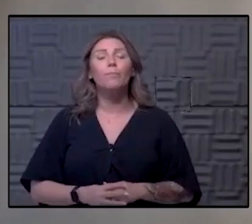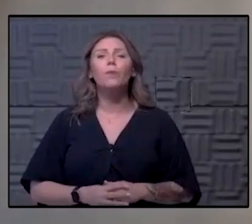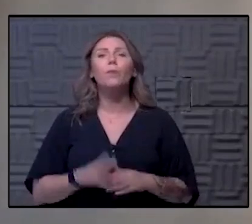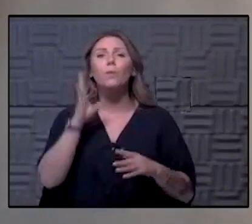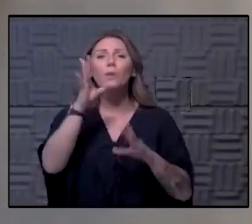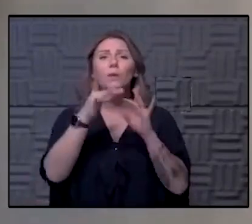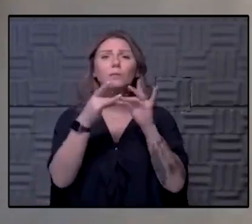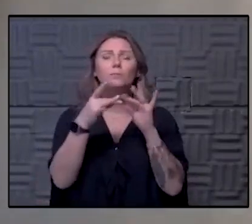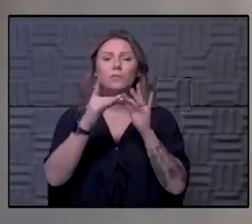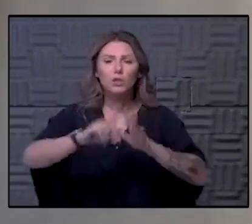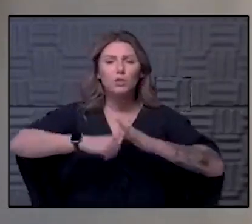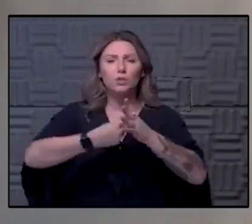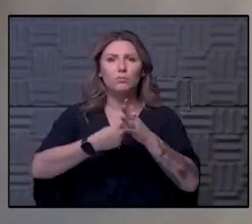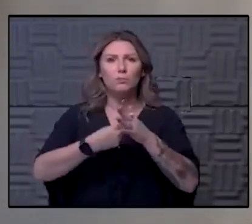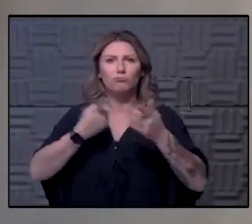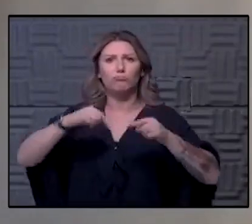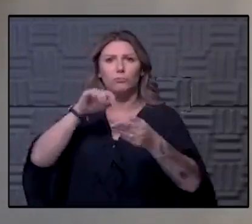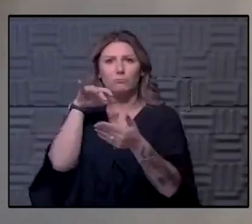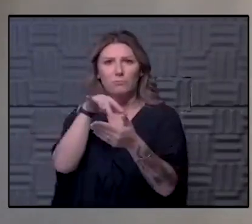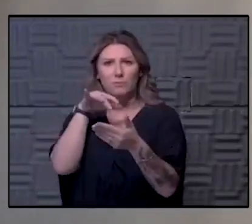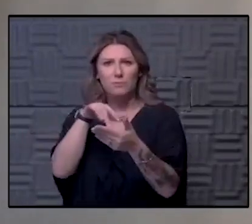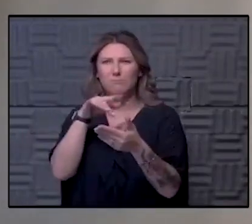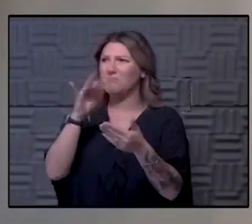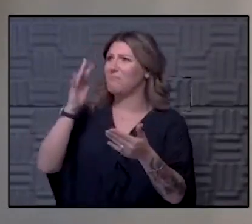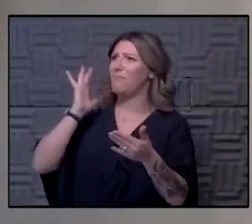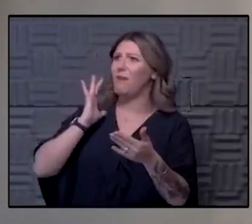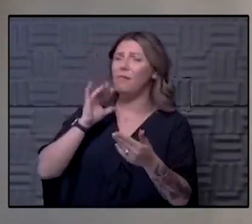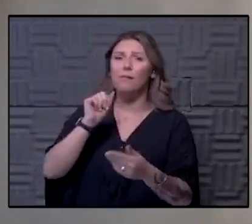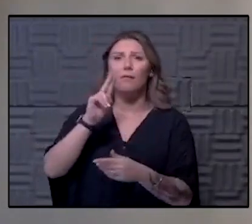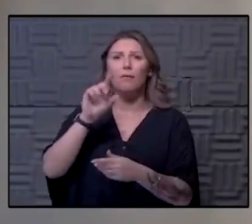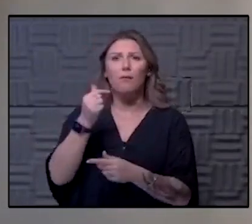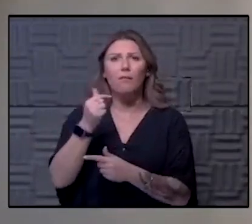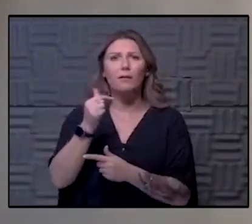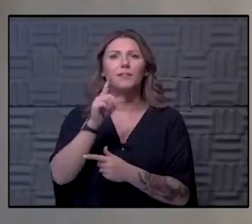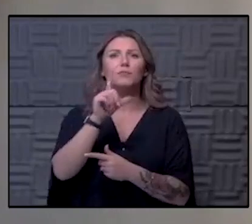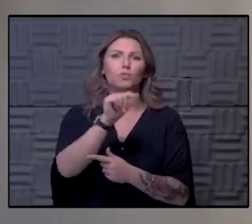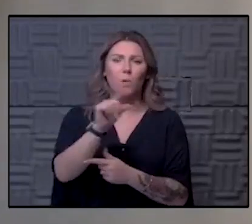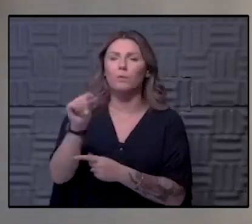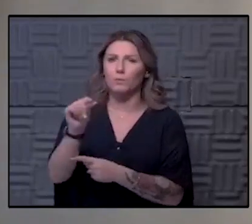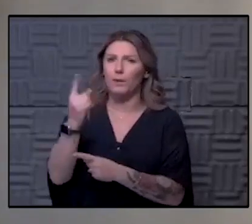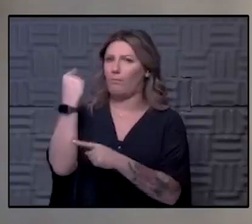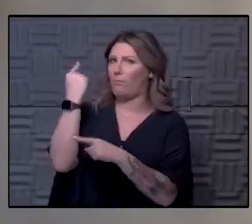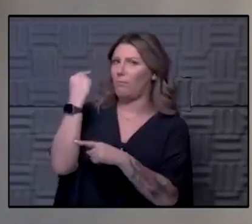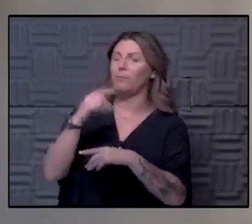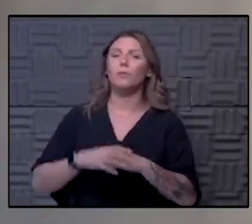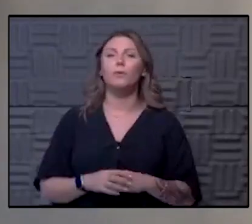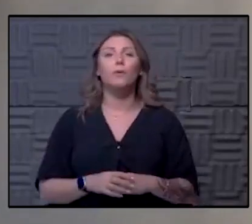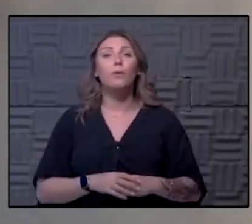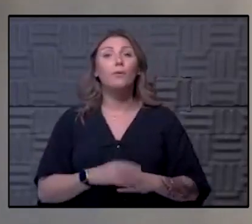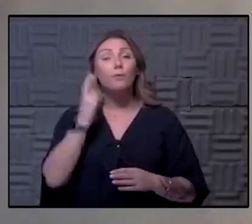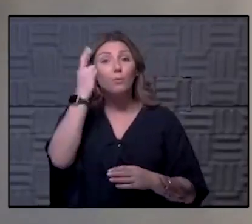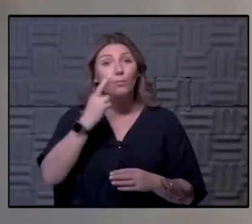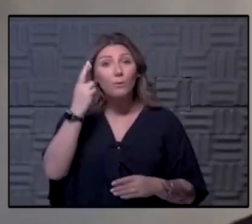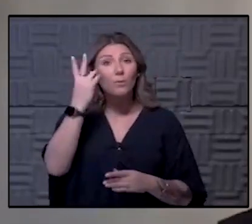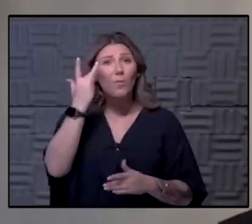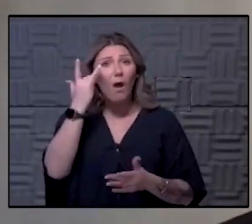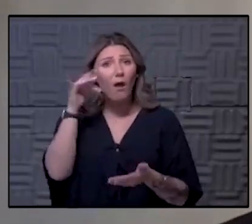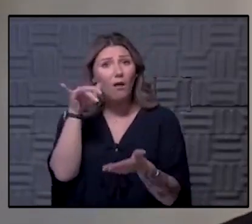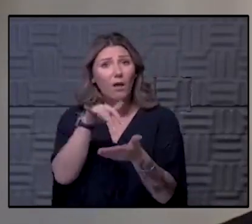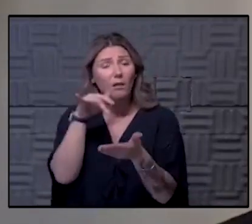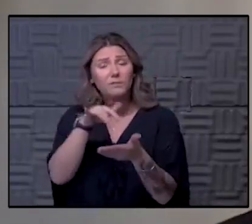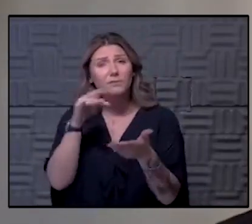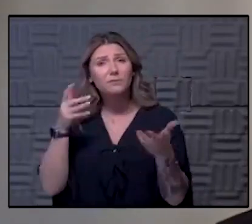say initially with our study was done back in August of 2020. And the reason that we did our study